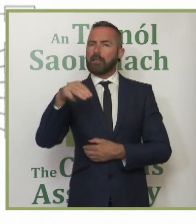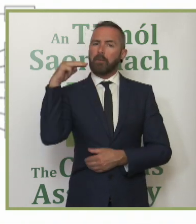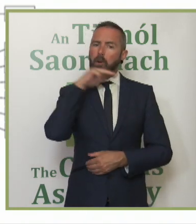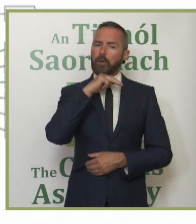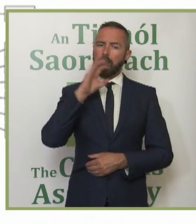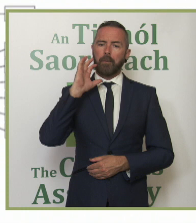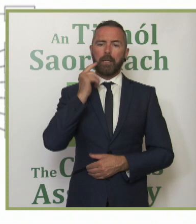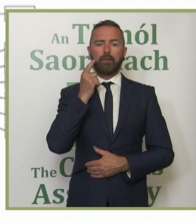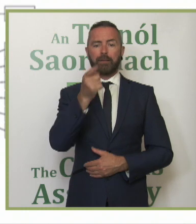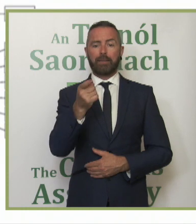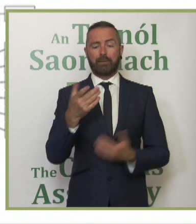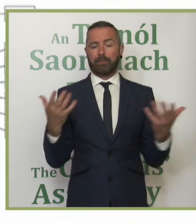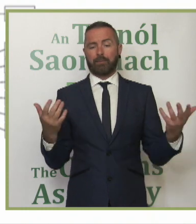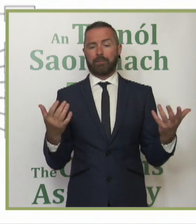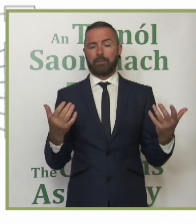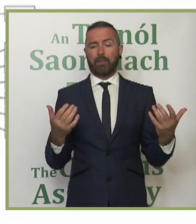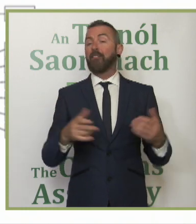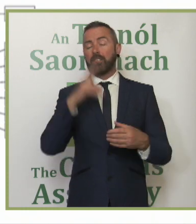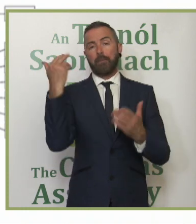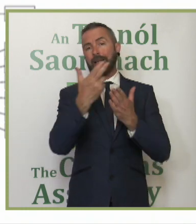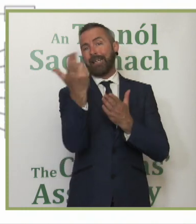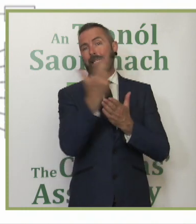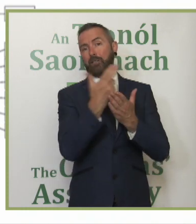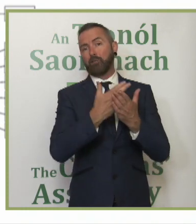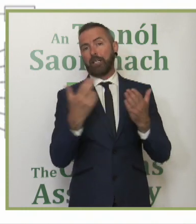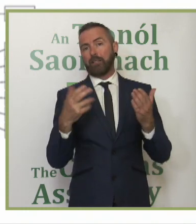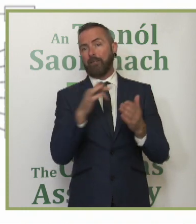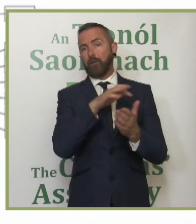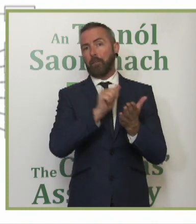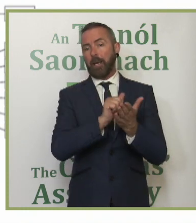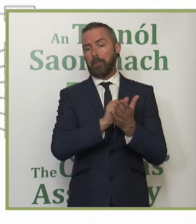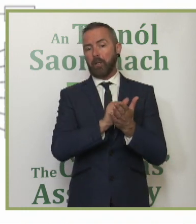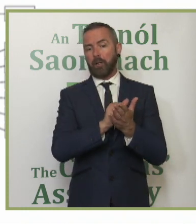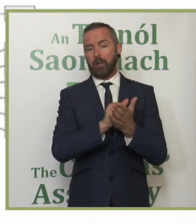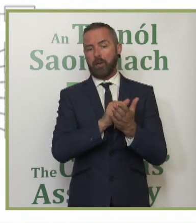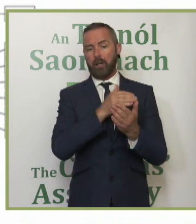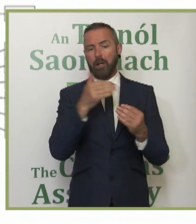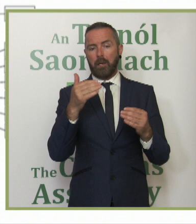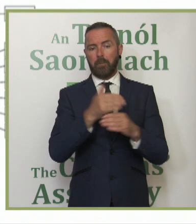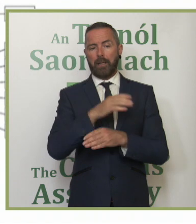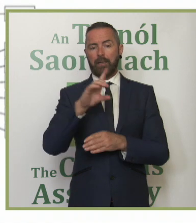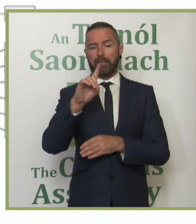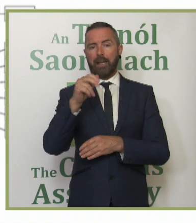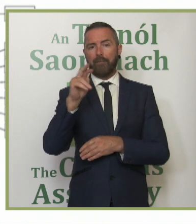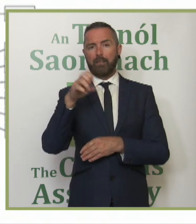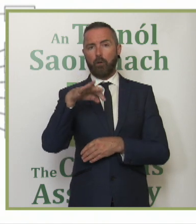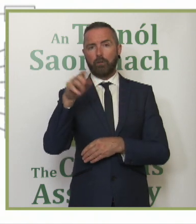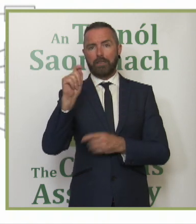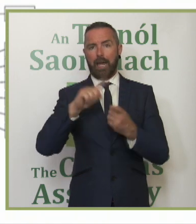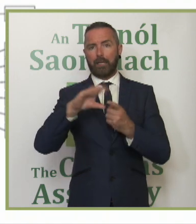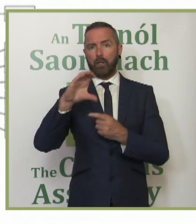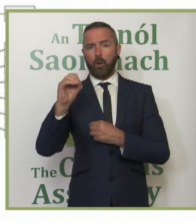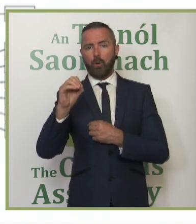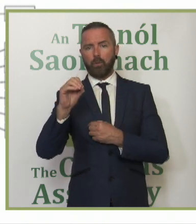this is an illustration taken from a paper by David Nutt and co. It was a pretty controversial